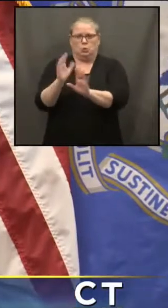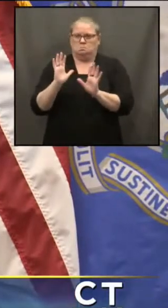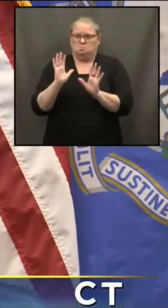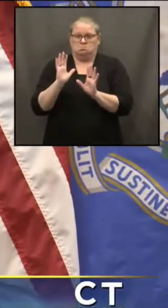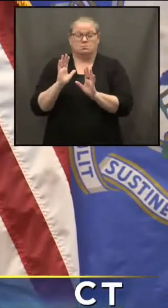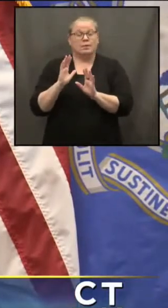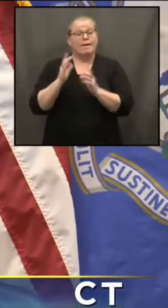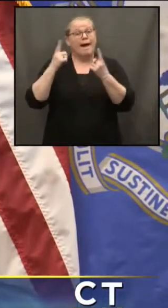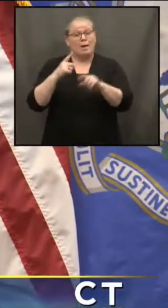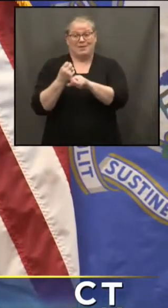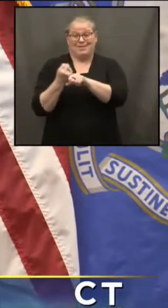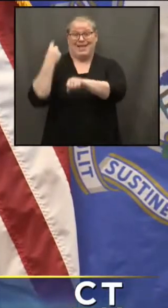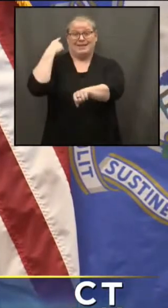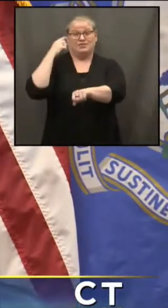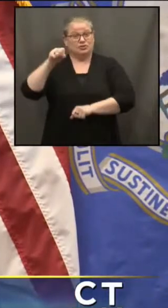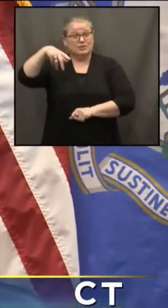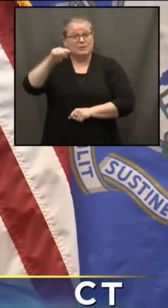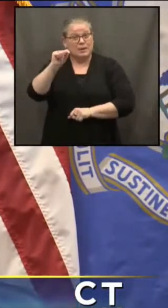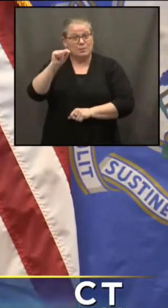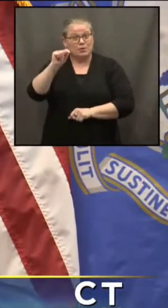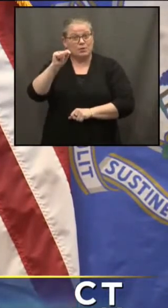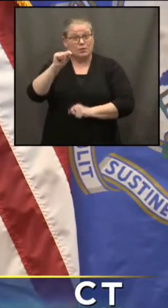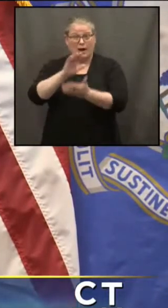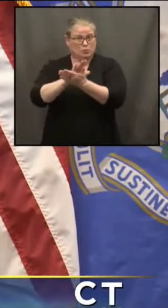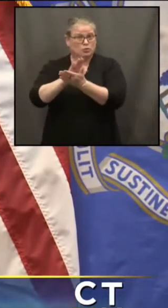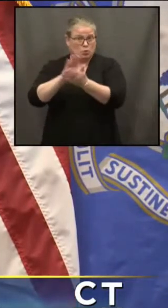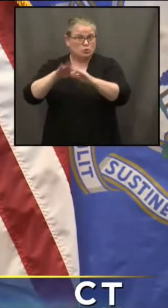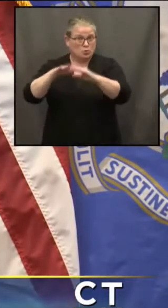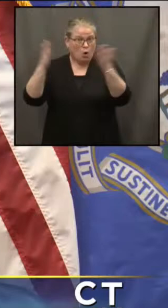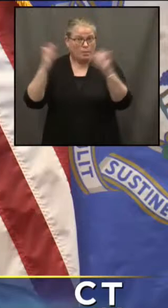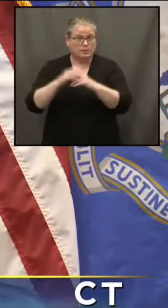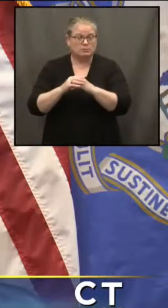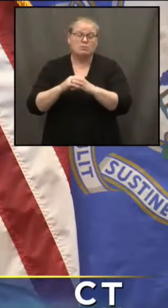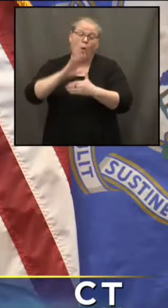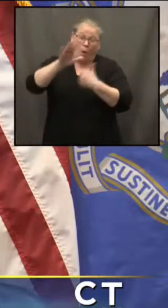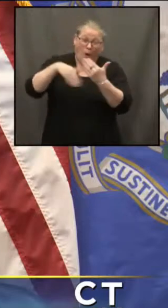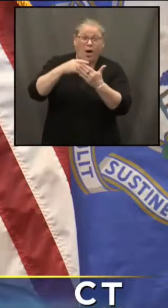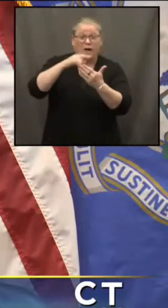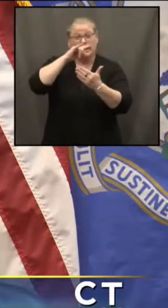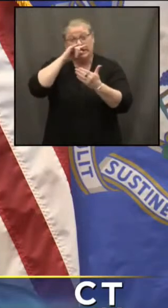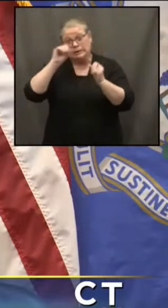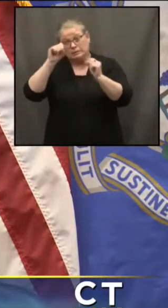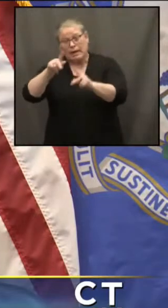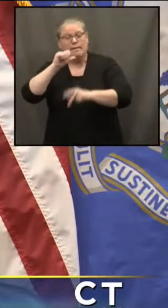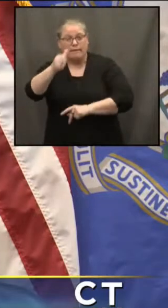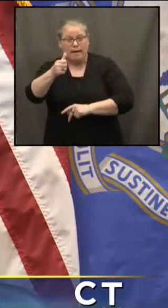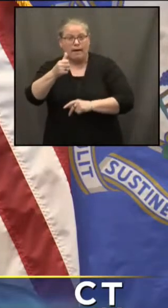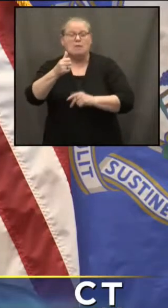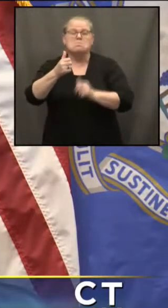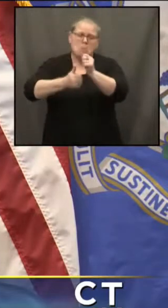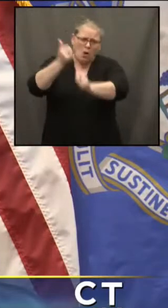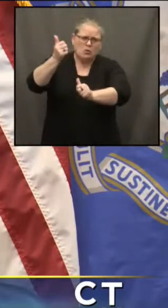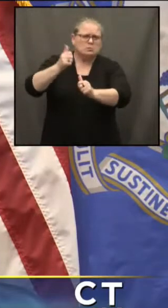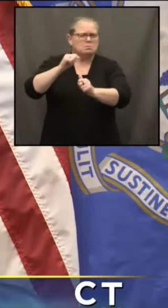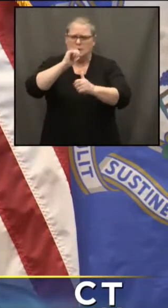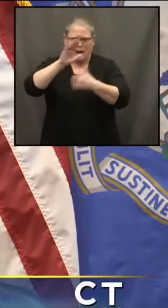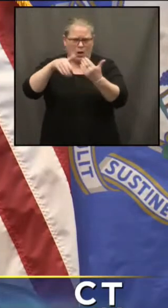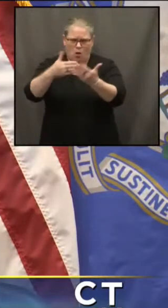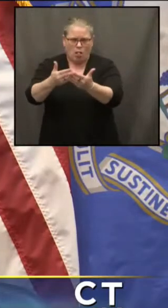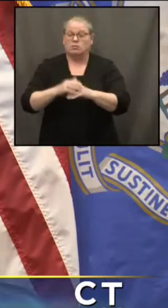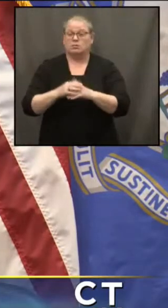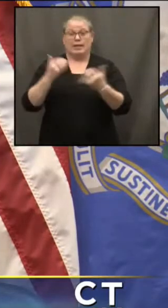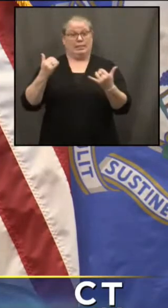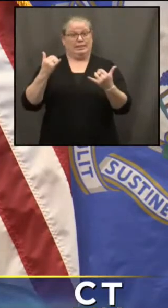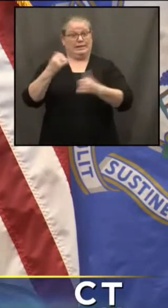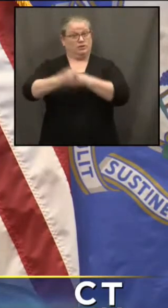ago, September, and not all the kids came back. Most did, but not all the kids. This time our schools are all open. All the kids are